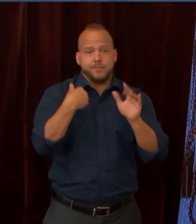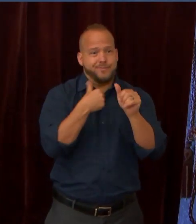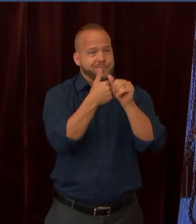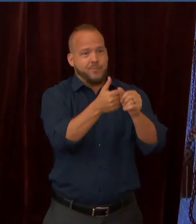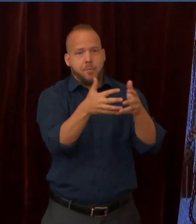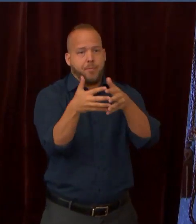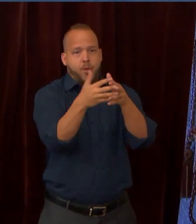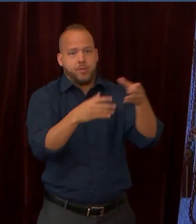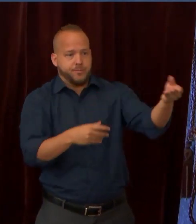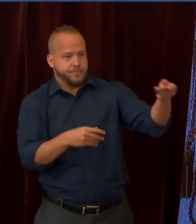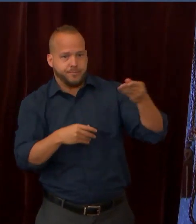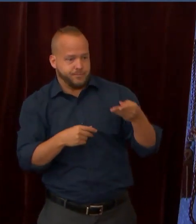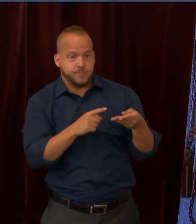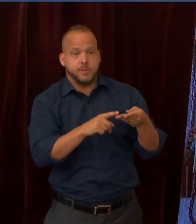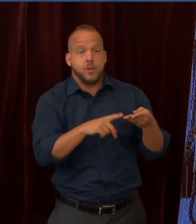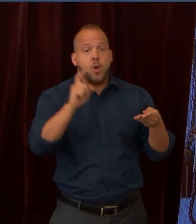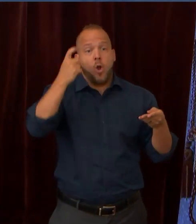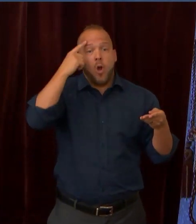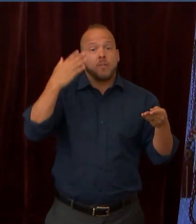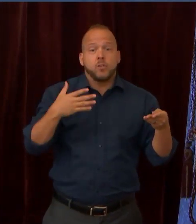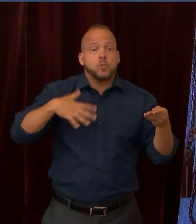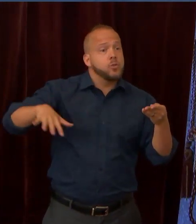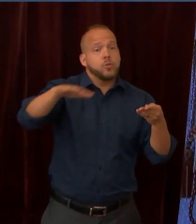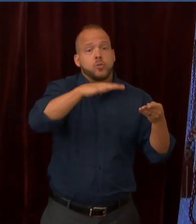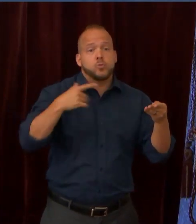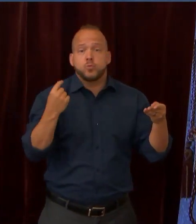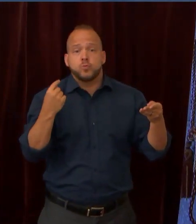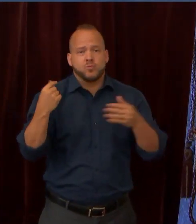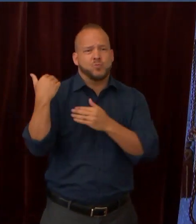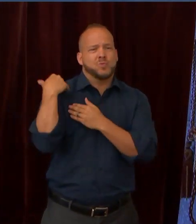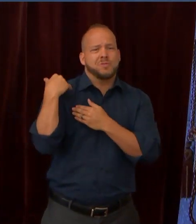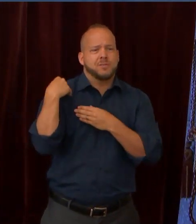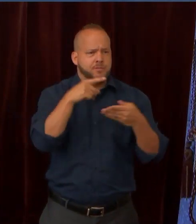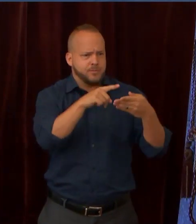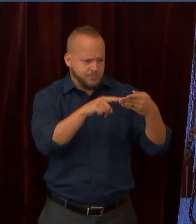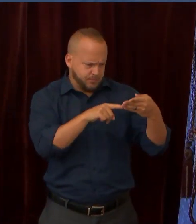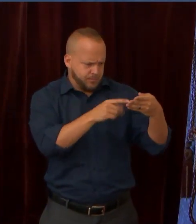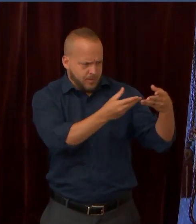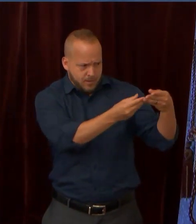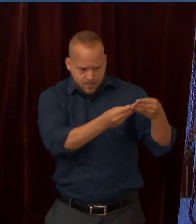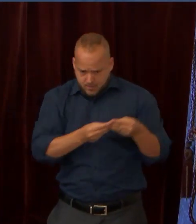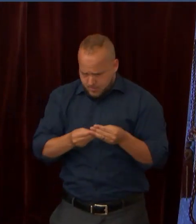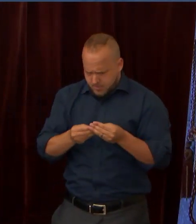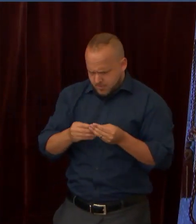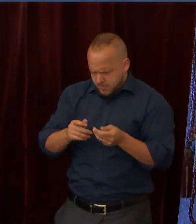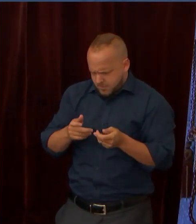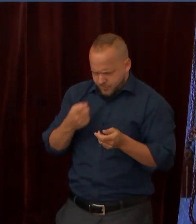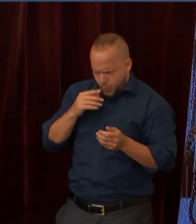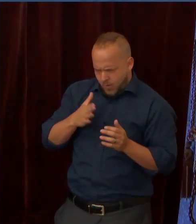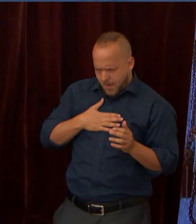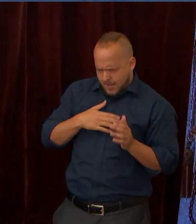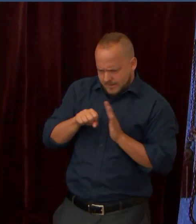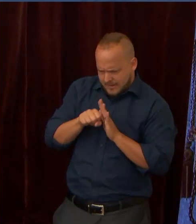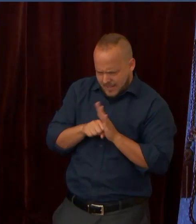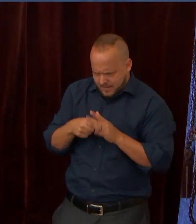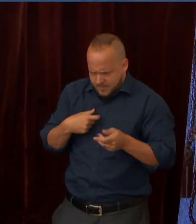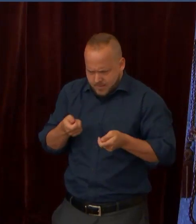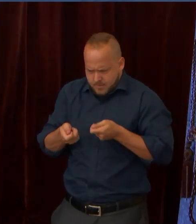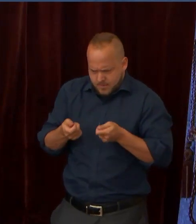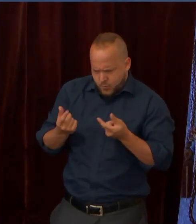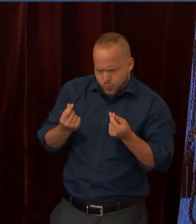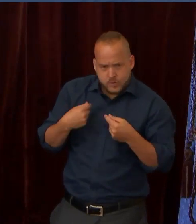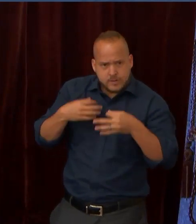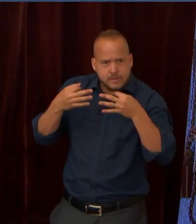safety of its citizens, and when pandemics occur and emergencies of this nature occur, that there is ability to